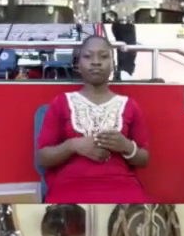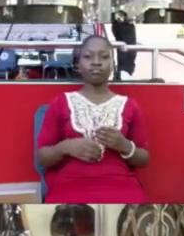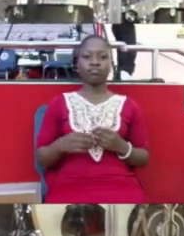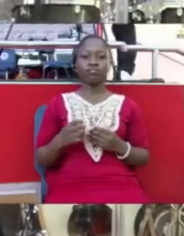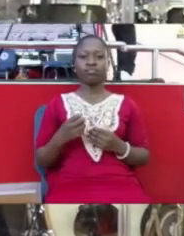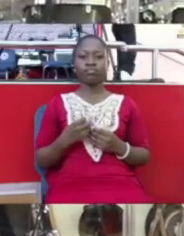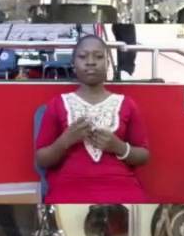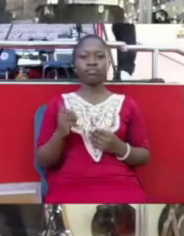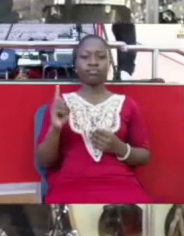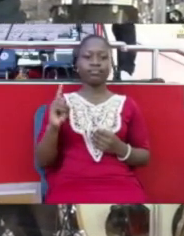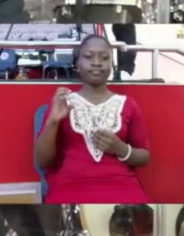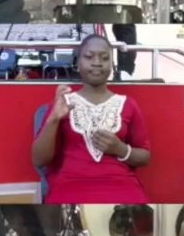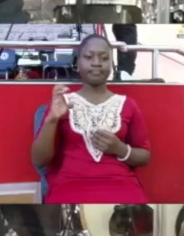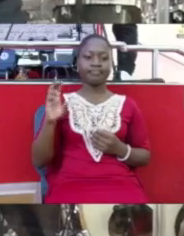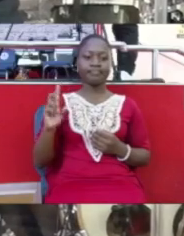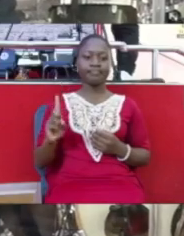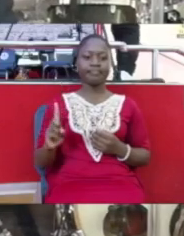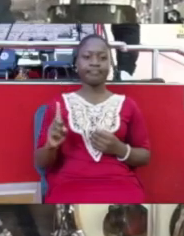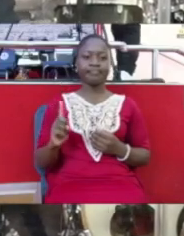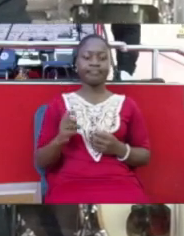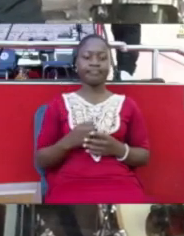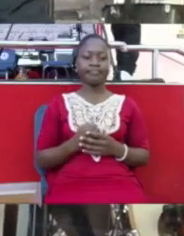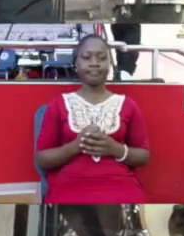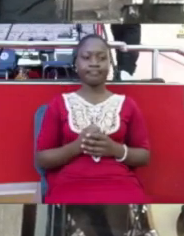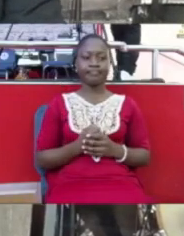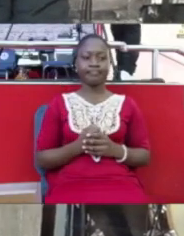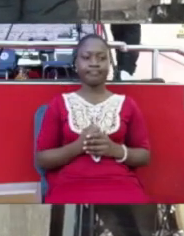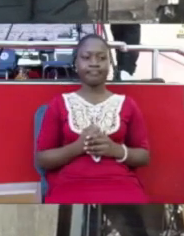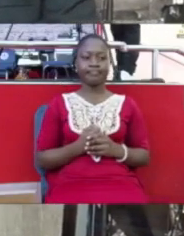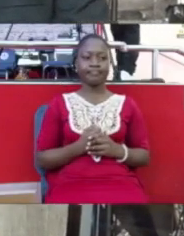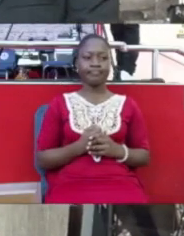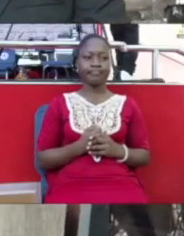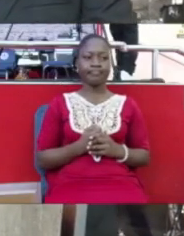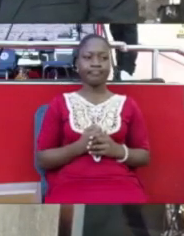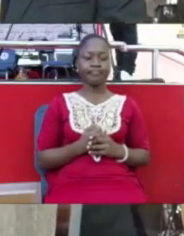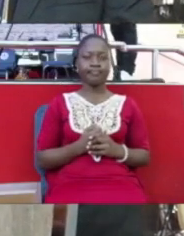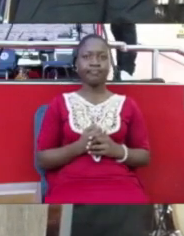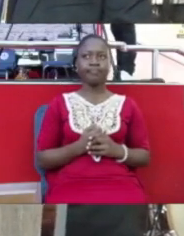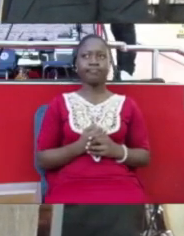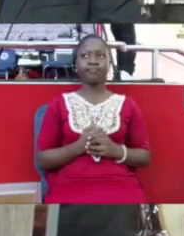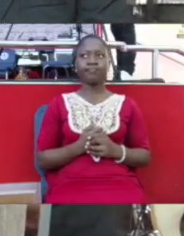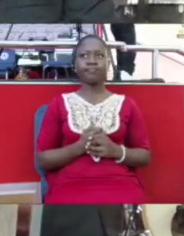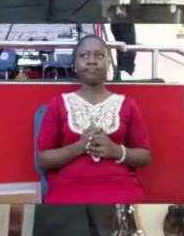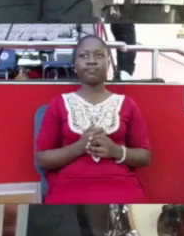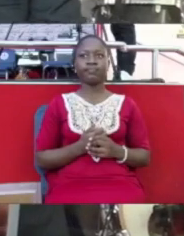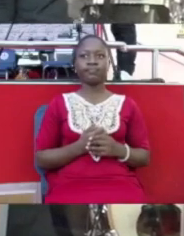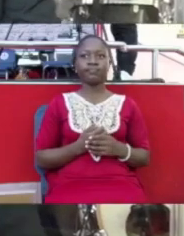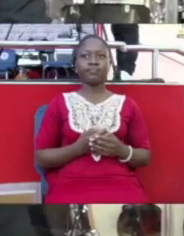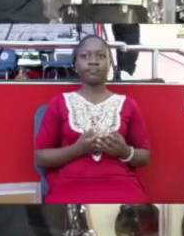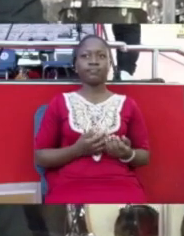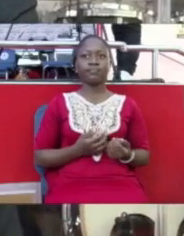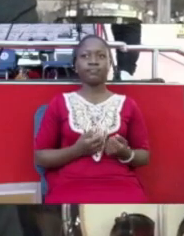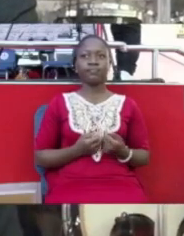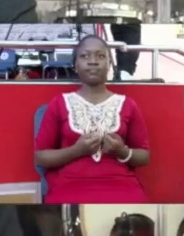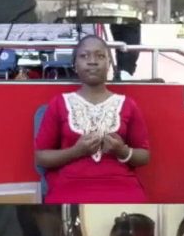International Kasarani Zimmerman. Tunawakaribisha kwenye kanisa letu la ukombozi. And we encourage you to make this your church. Na